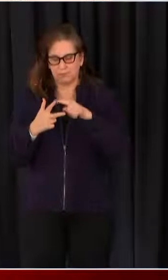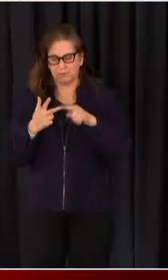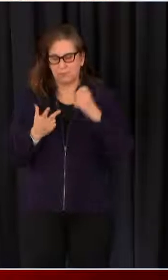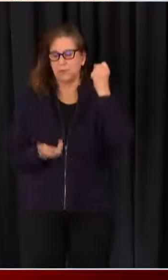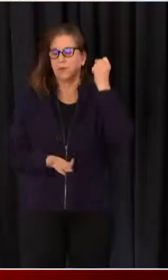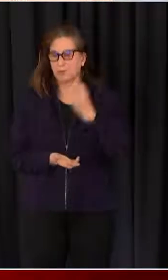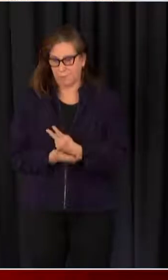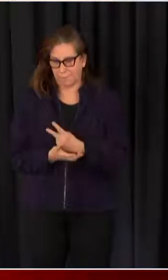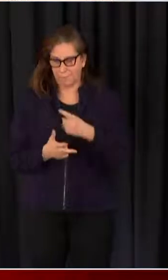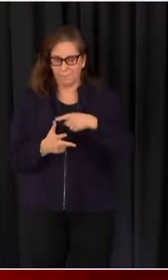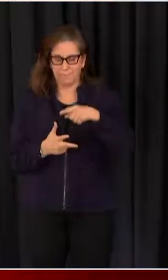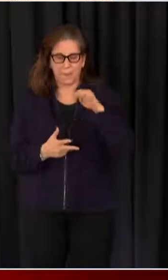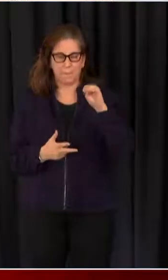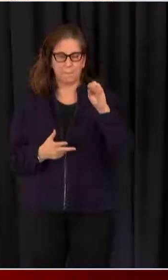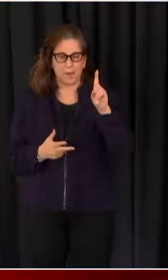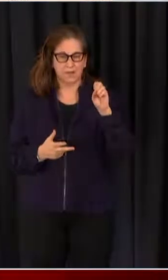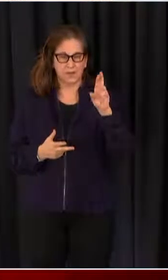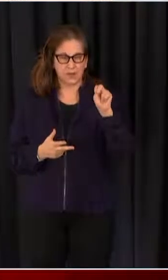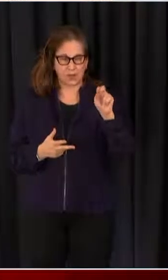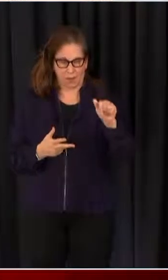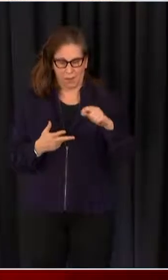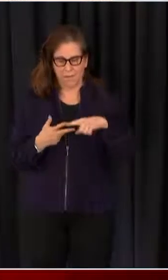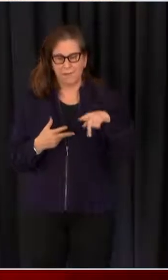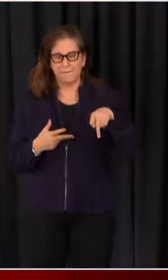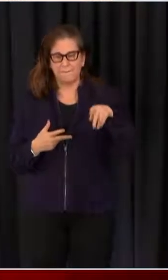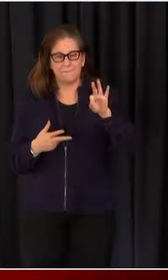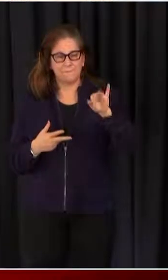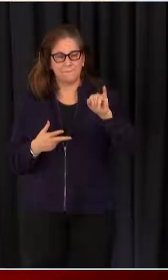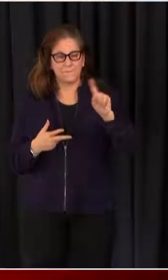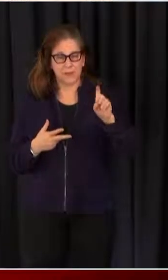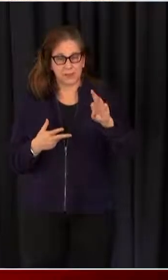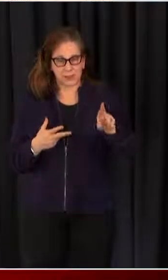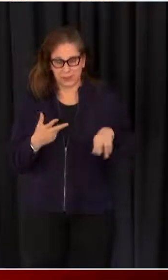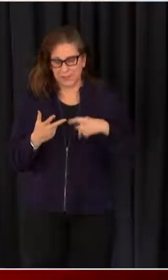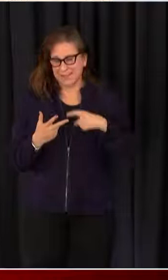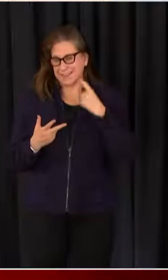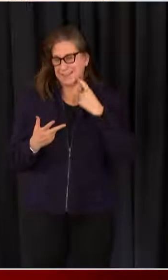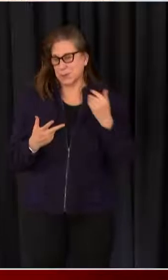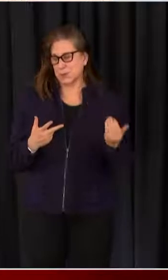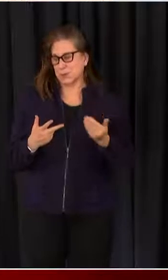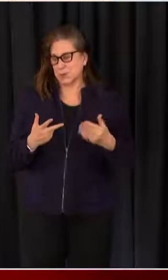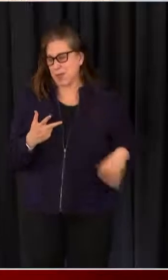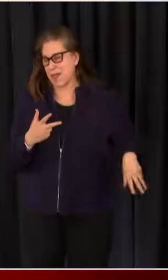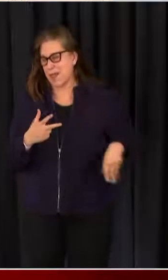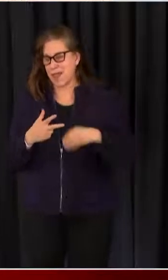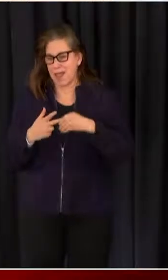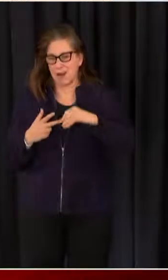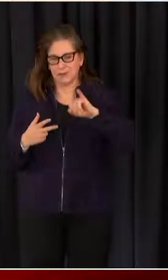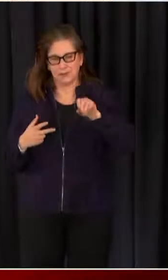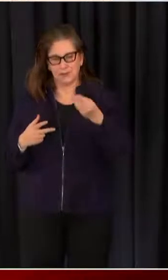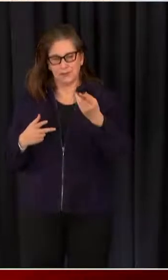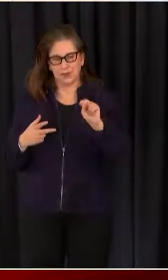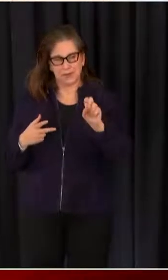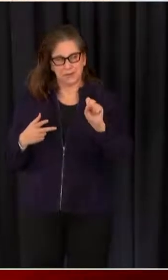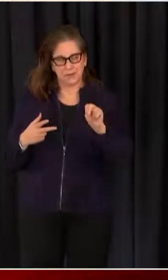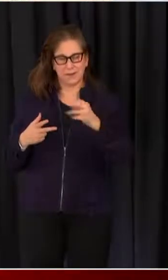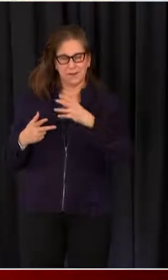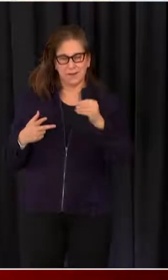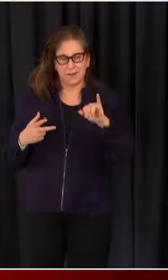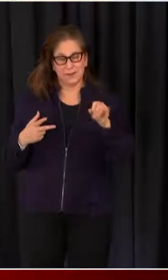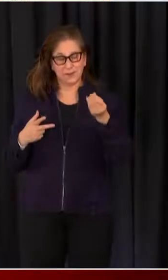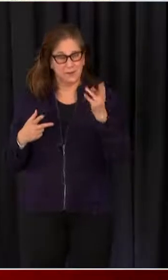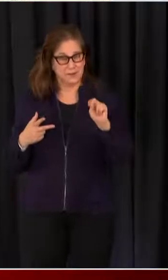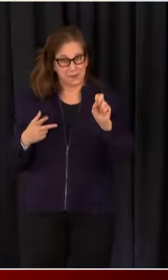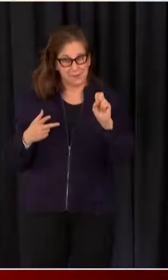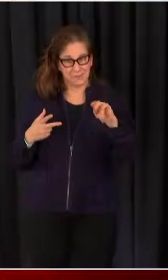Moderna and Pfizer, of course, are now joined by the Johnson & Johnson vaccine. All of